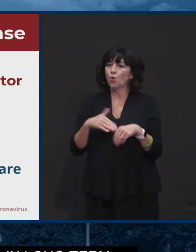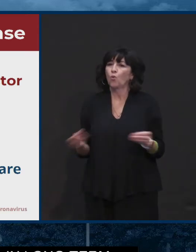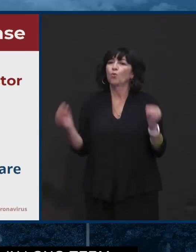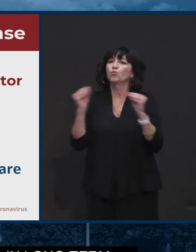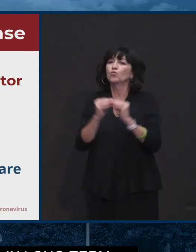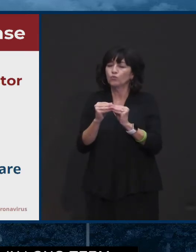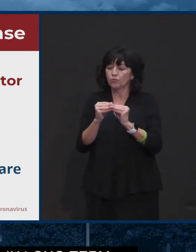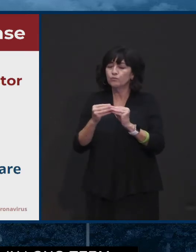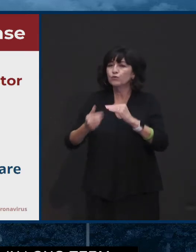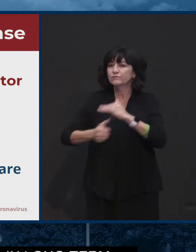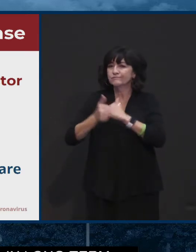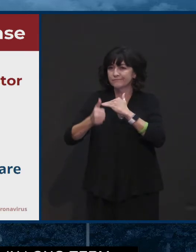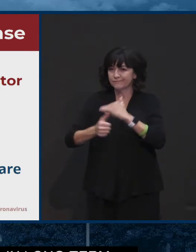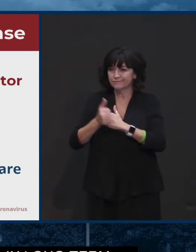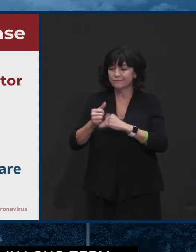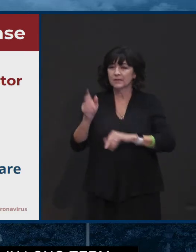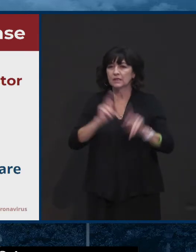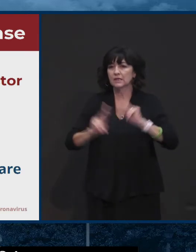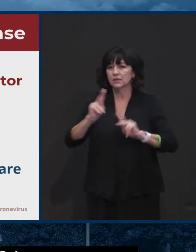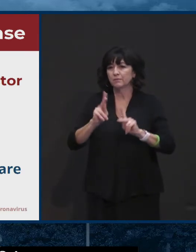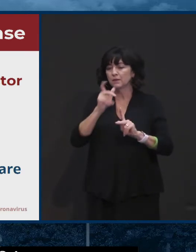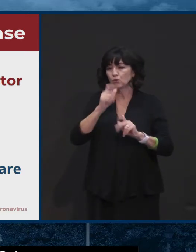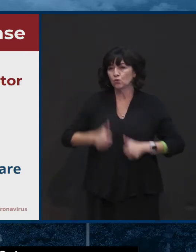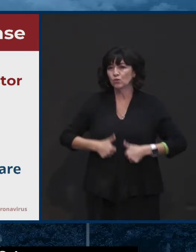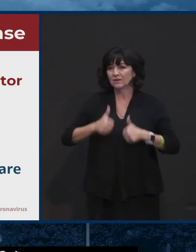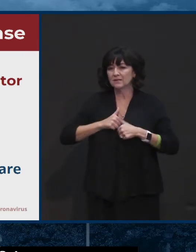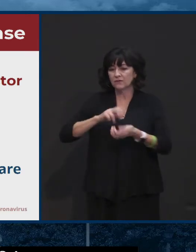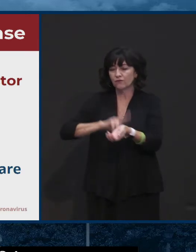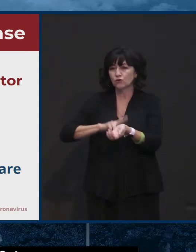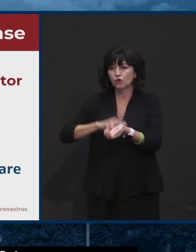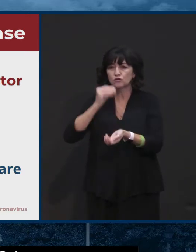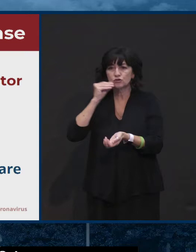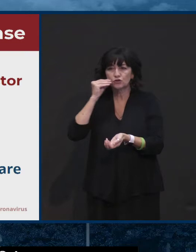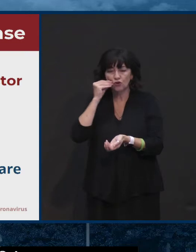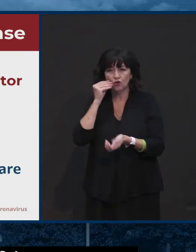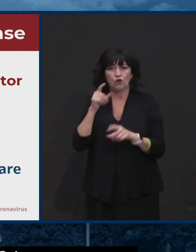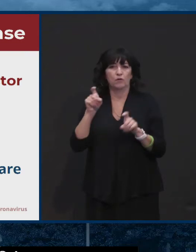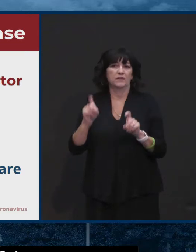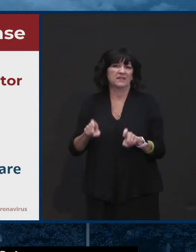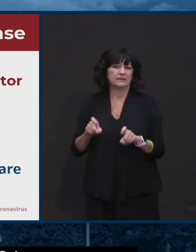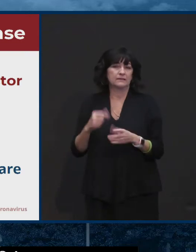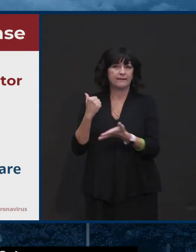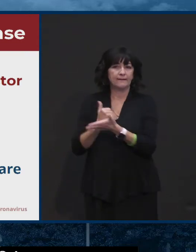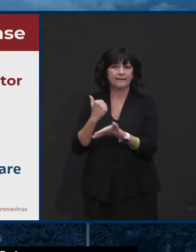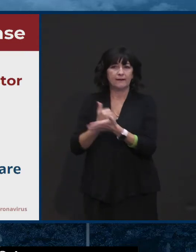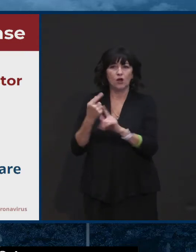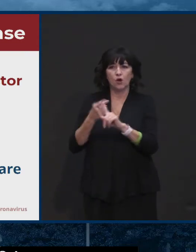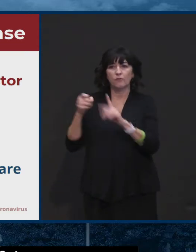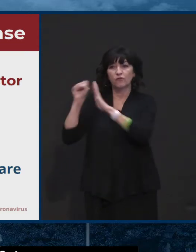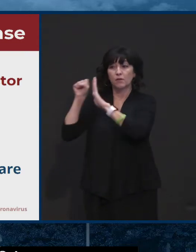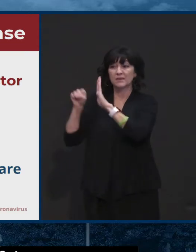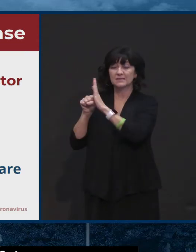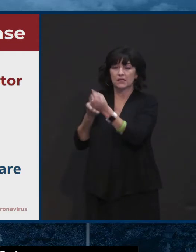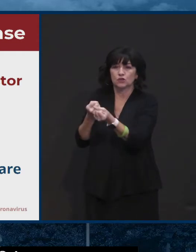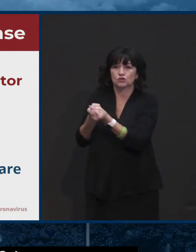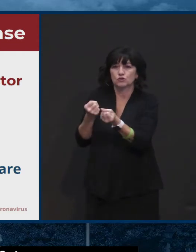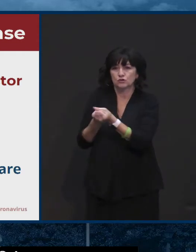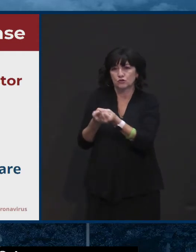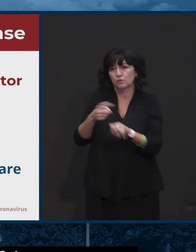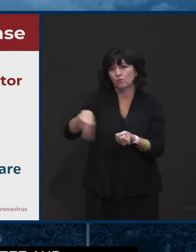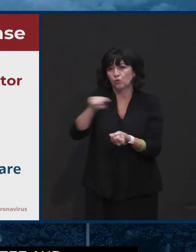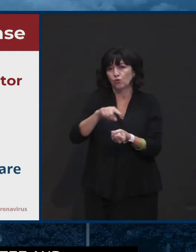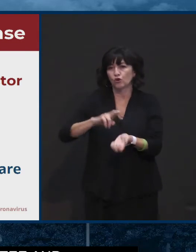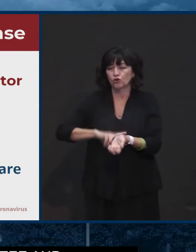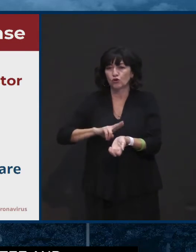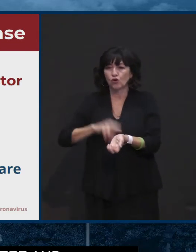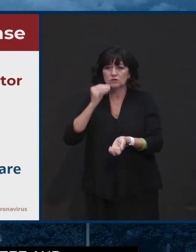partners, asking the state to please continue to add support, technical assistance, and to be the best partner that we can be. So we're